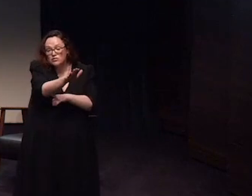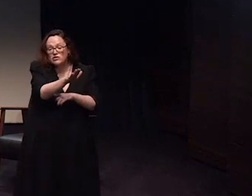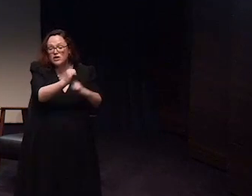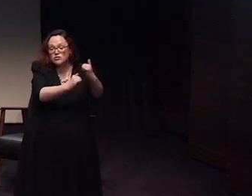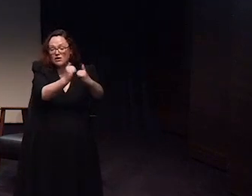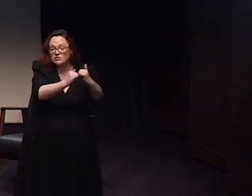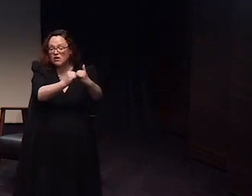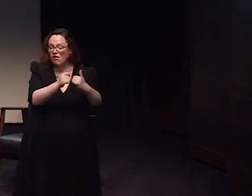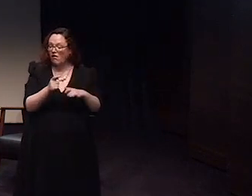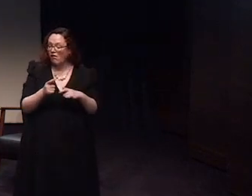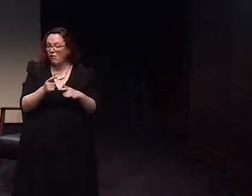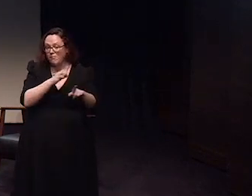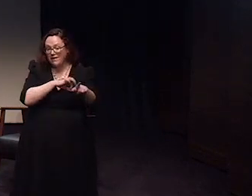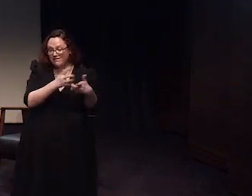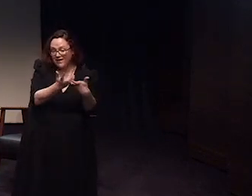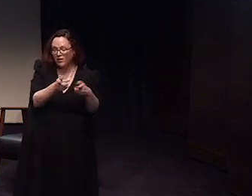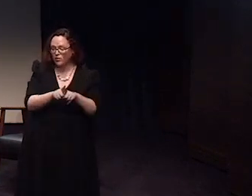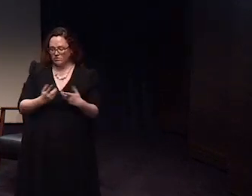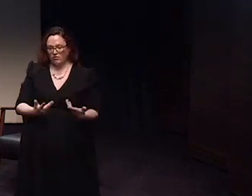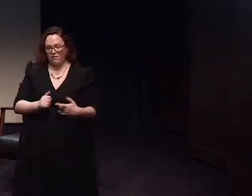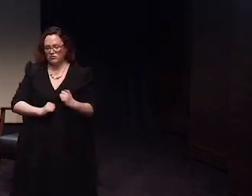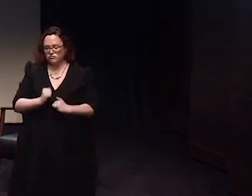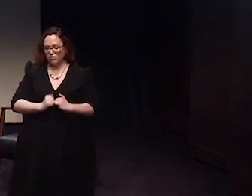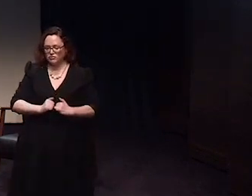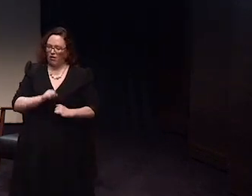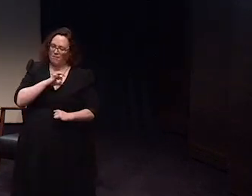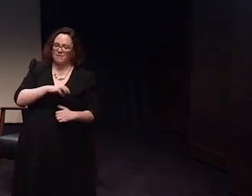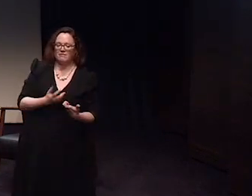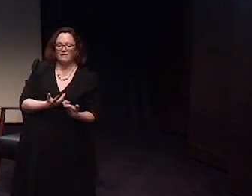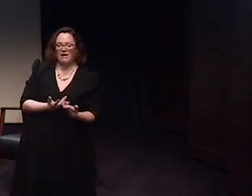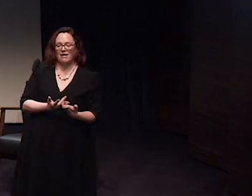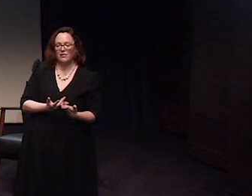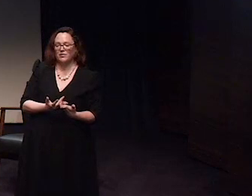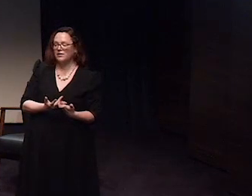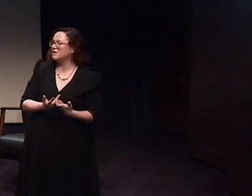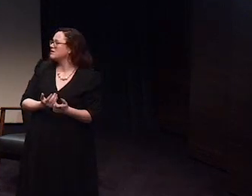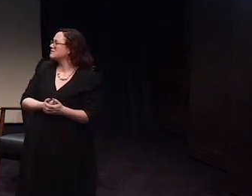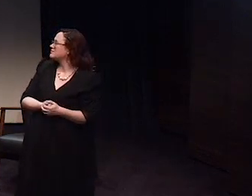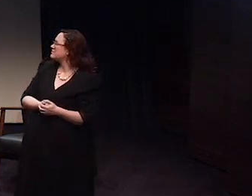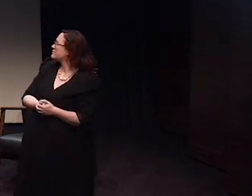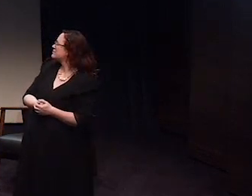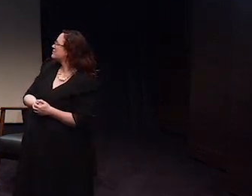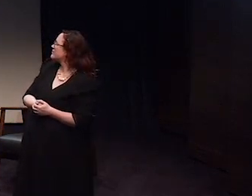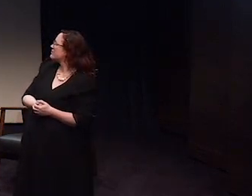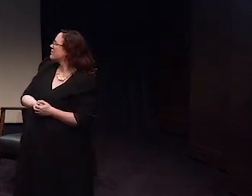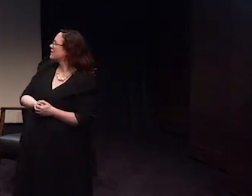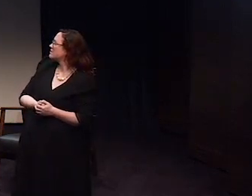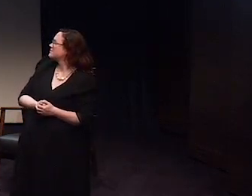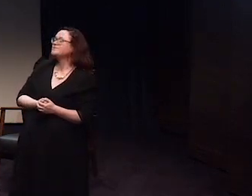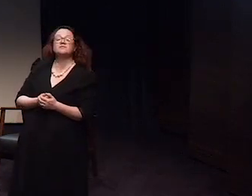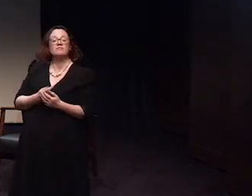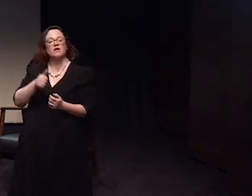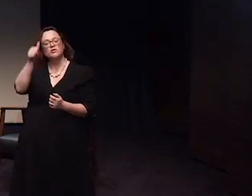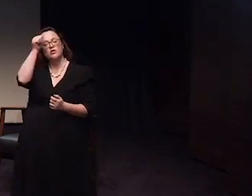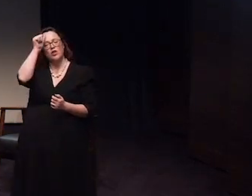for all stakeholders. We are also interested in improving knowledge retention because we saw that